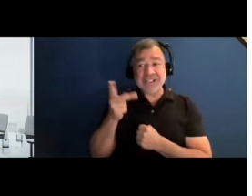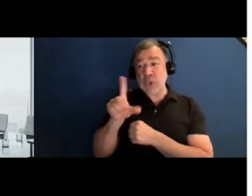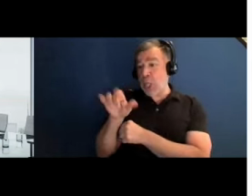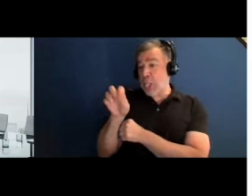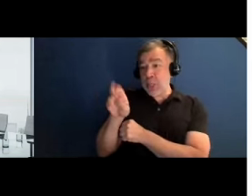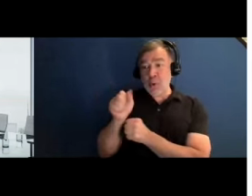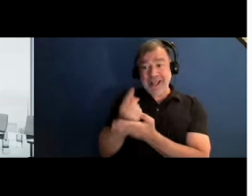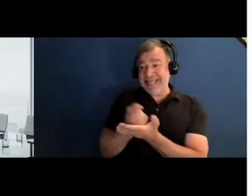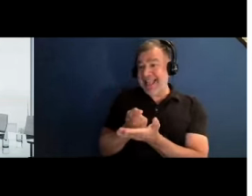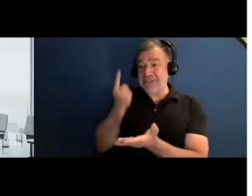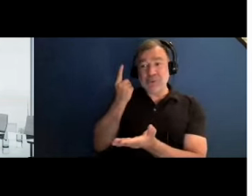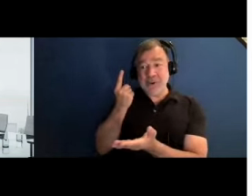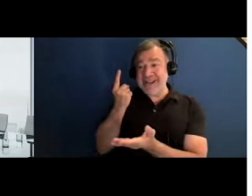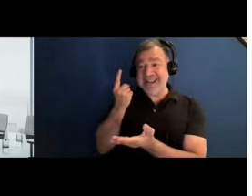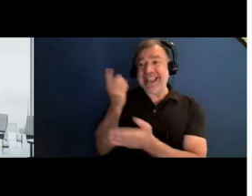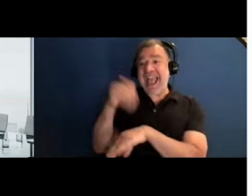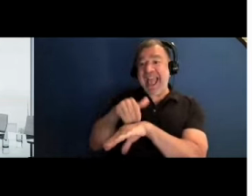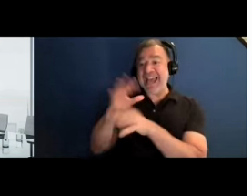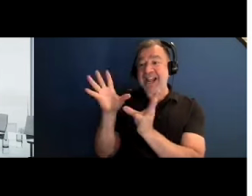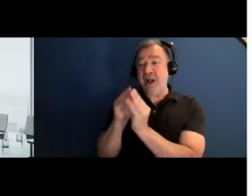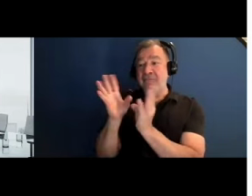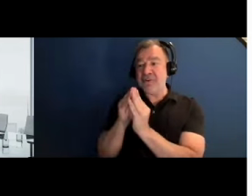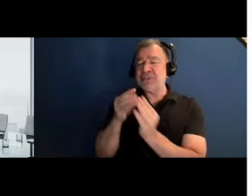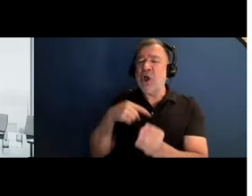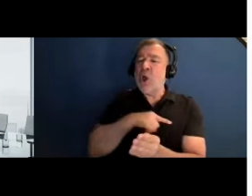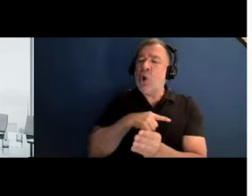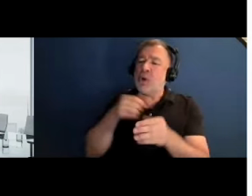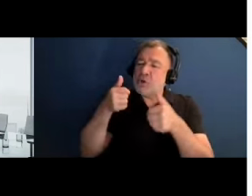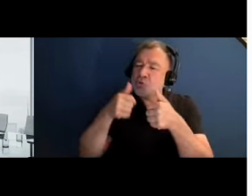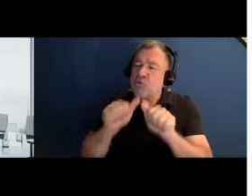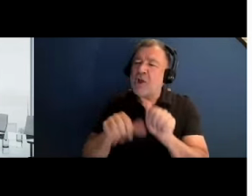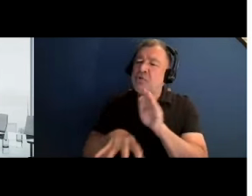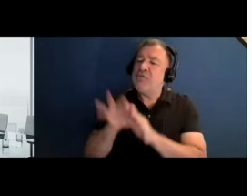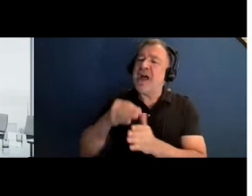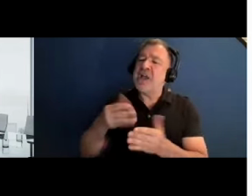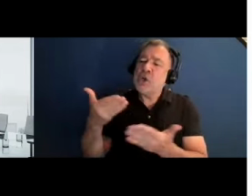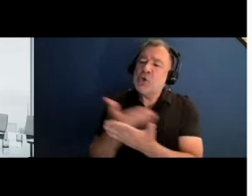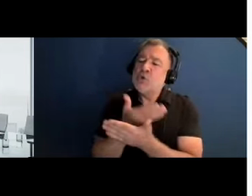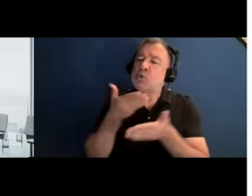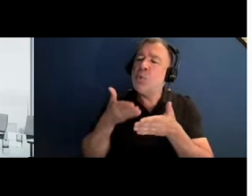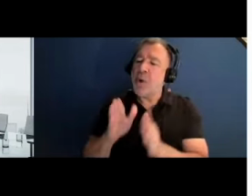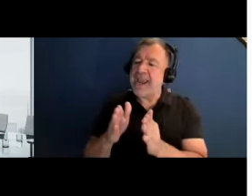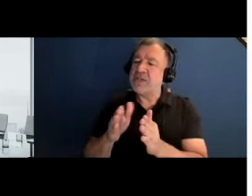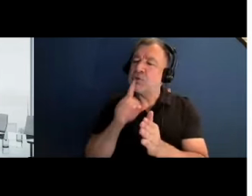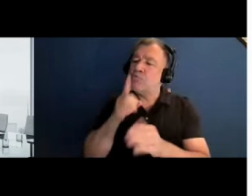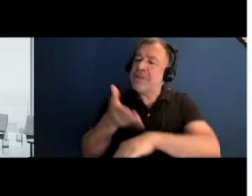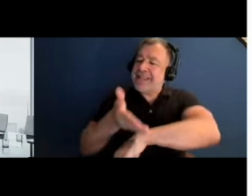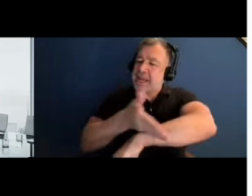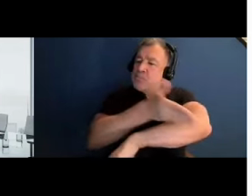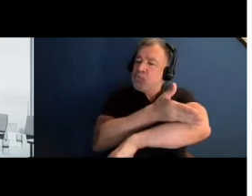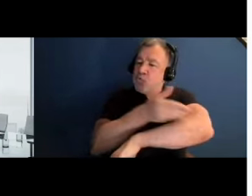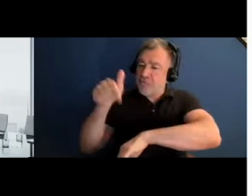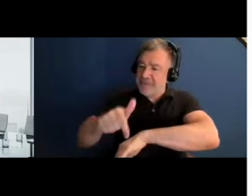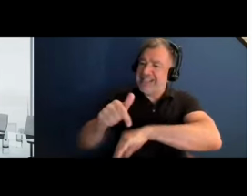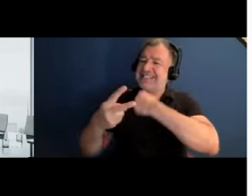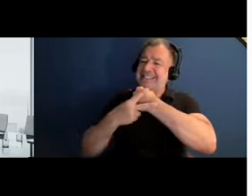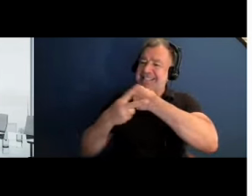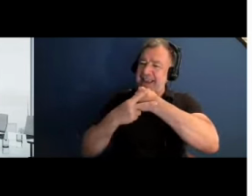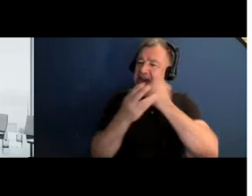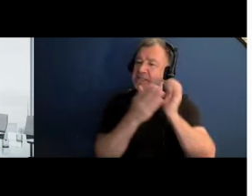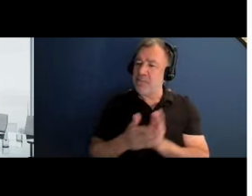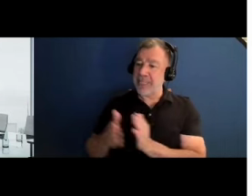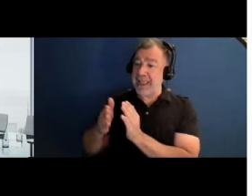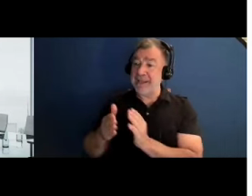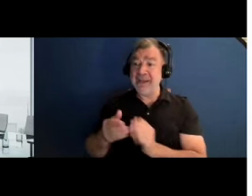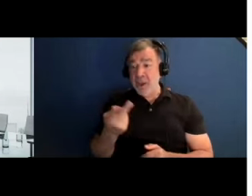were meeting to find better new ways to enhance these savings programs. So Lauri, I thank you so much for this. We may work for